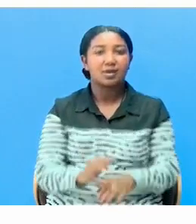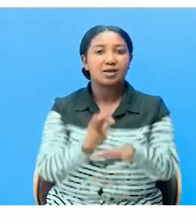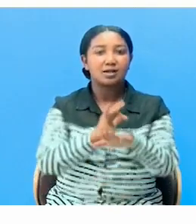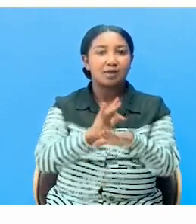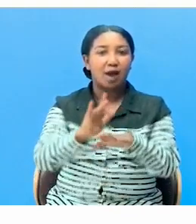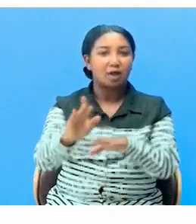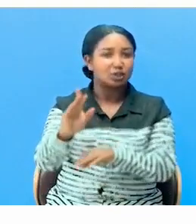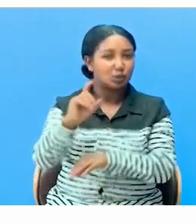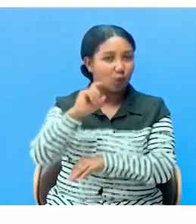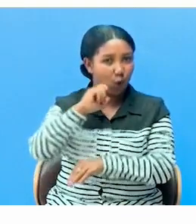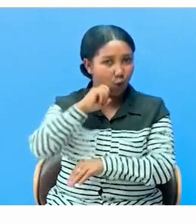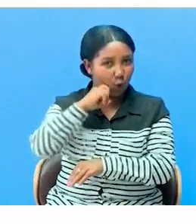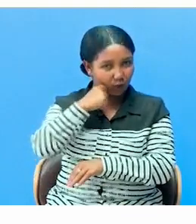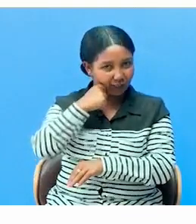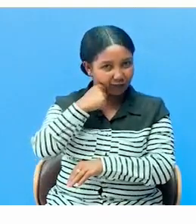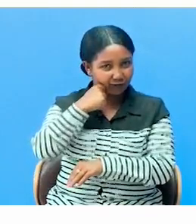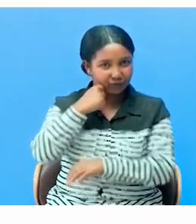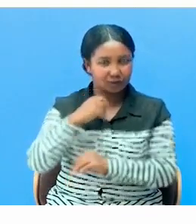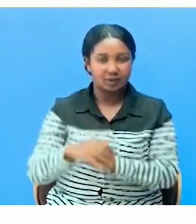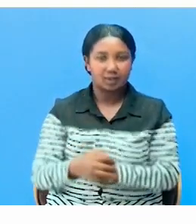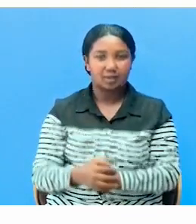dash orange